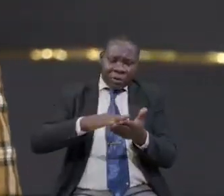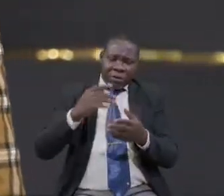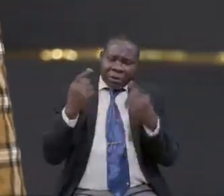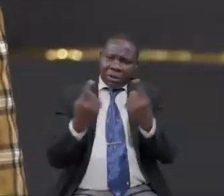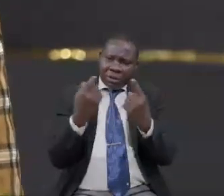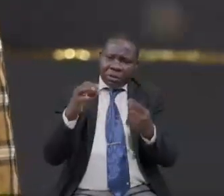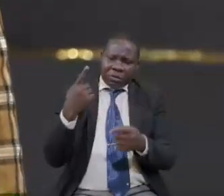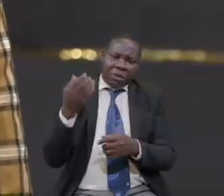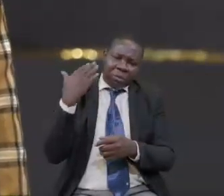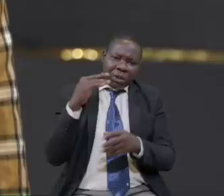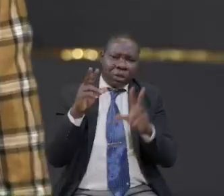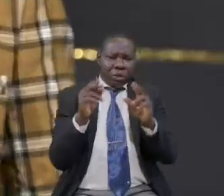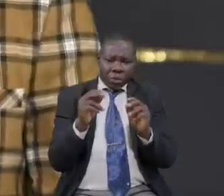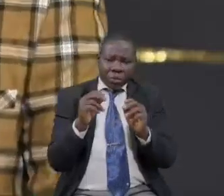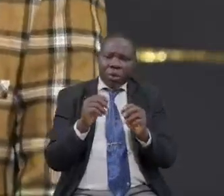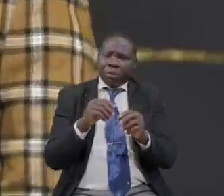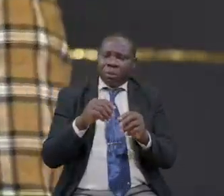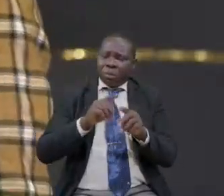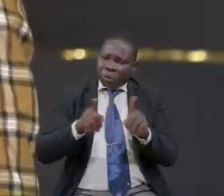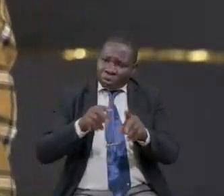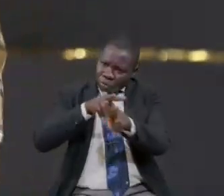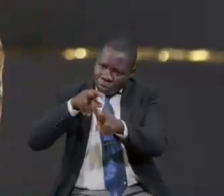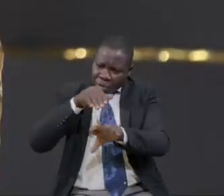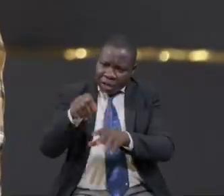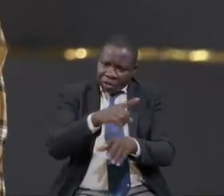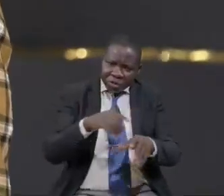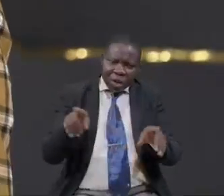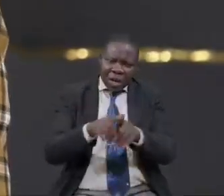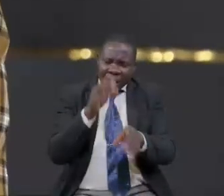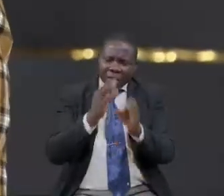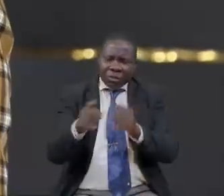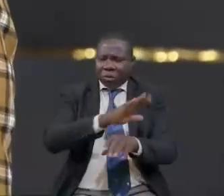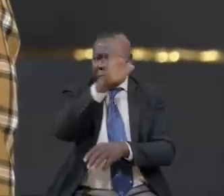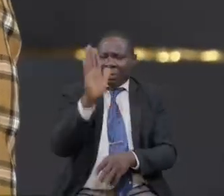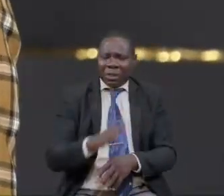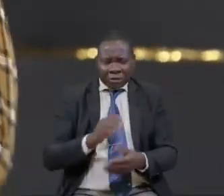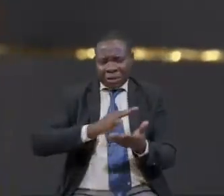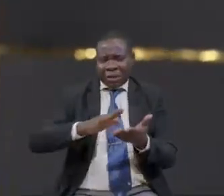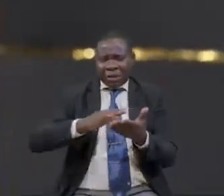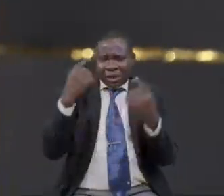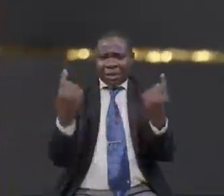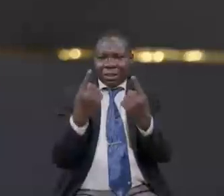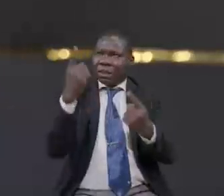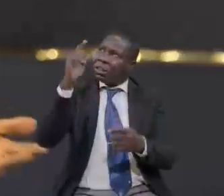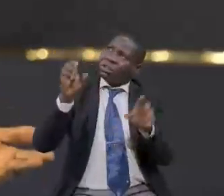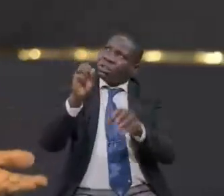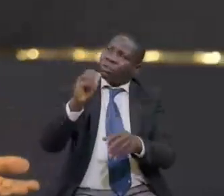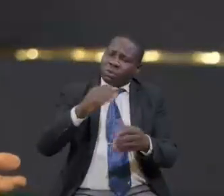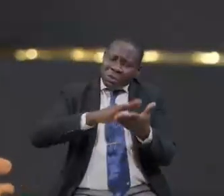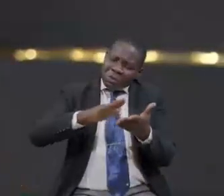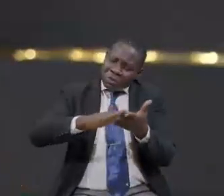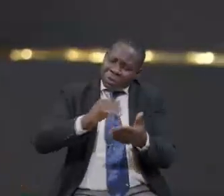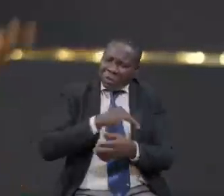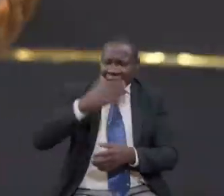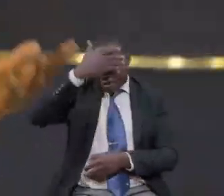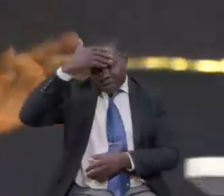as if you have never sinned. He so forgives and he so forgets. And he justified